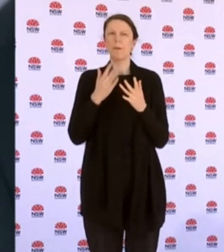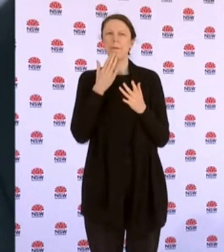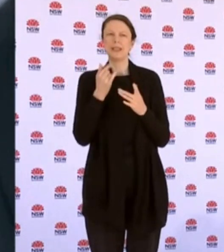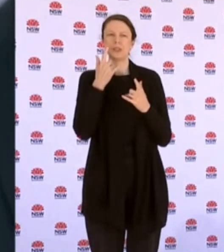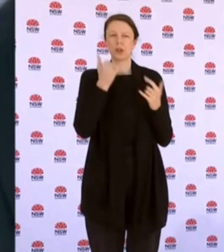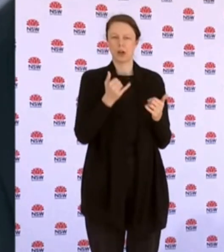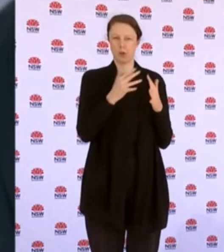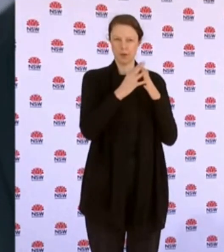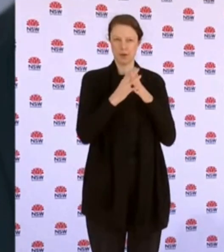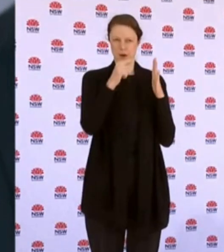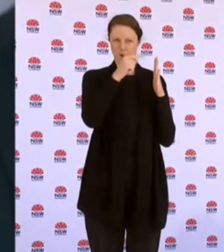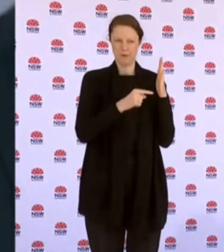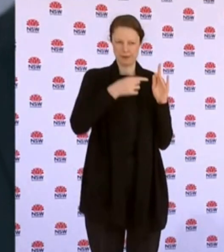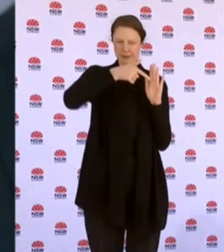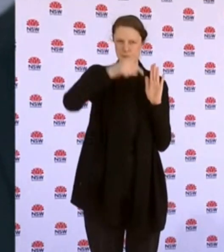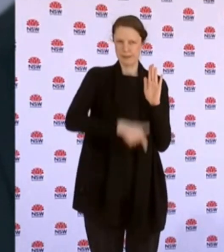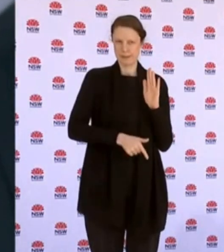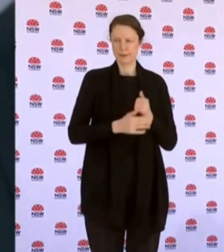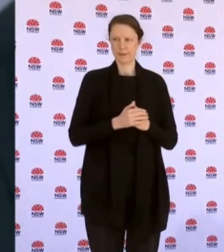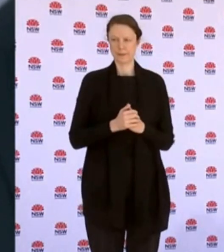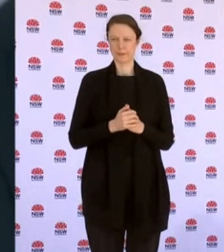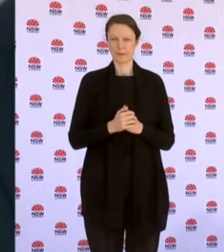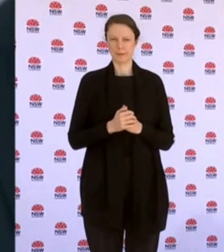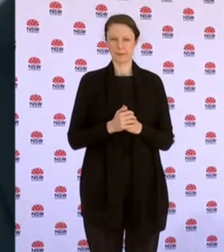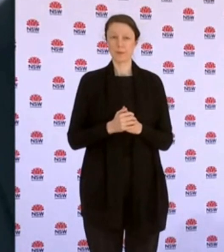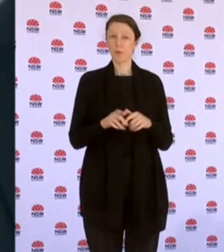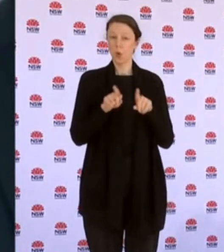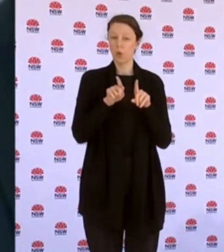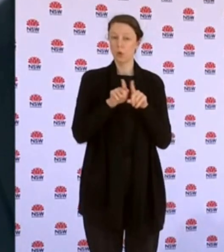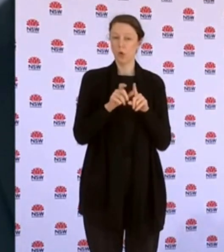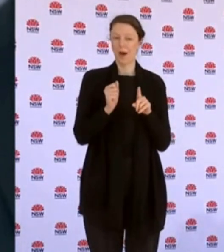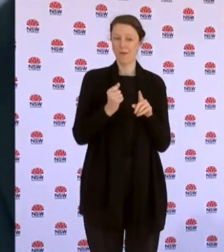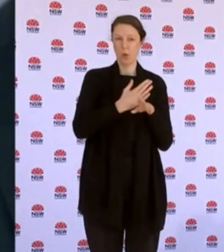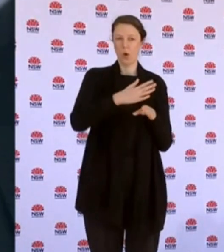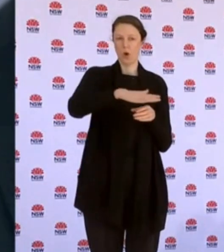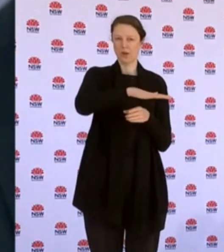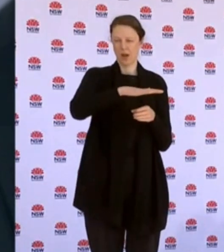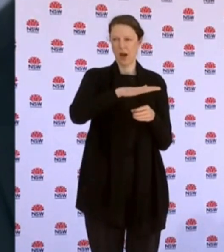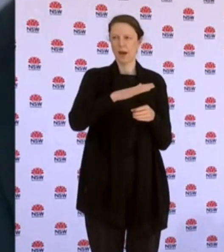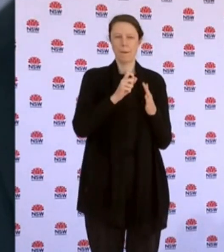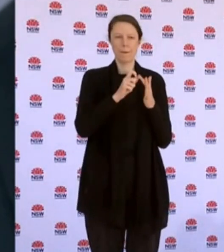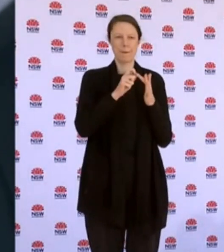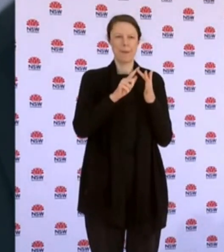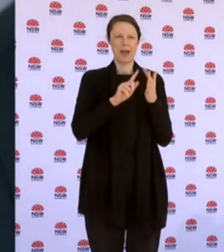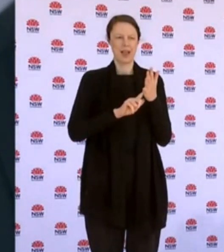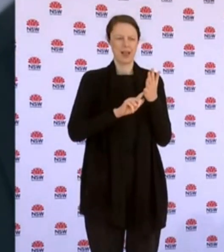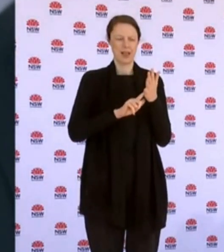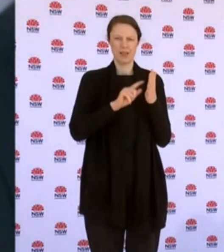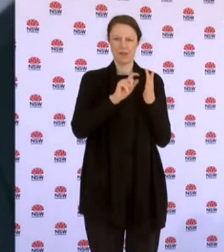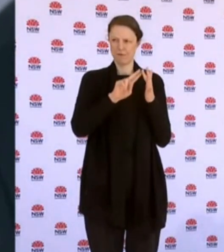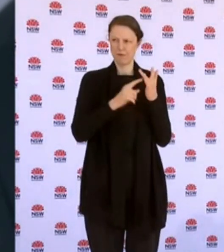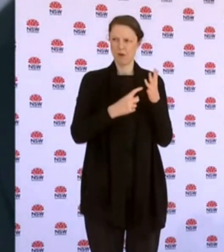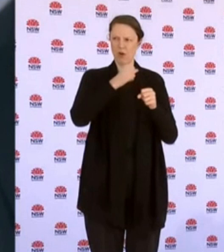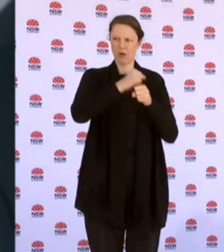alerting the community to a risk at a work site at Belfrog Street in Greenacre. It's Hanson